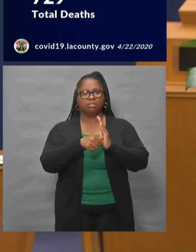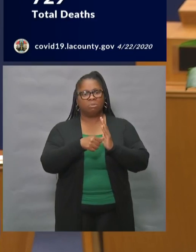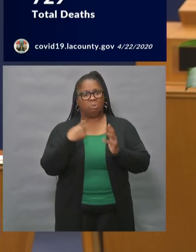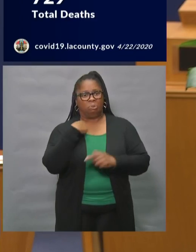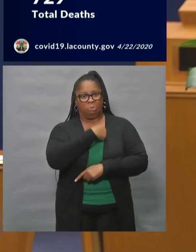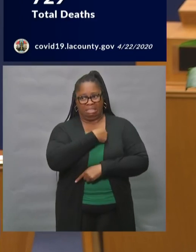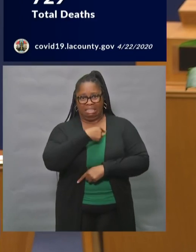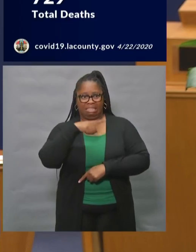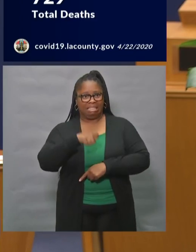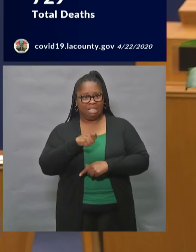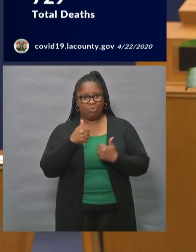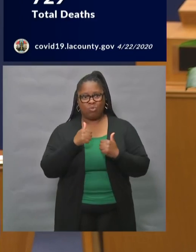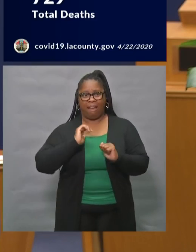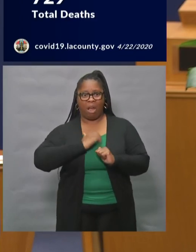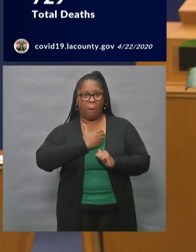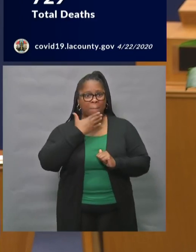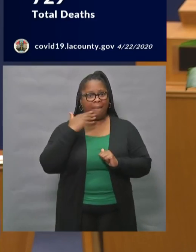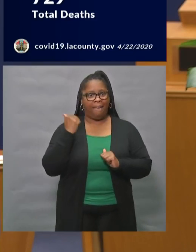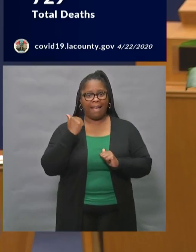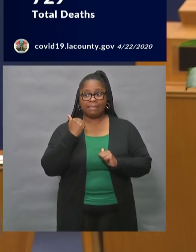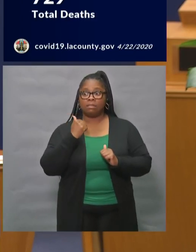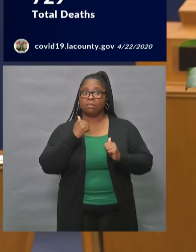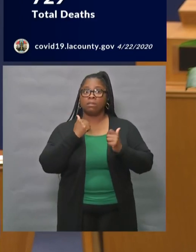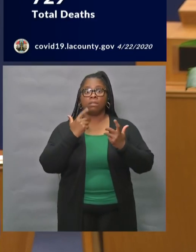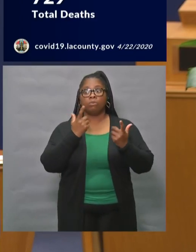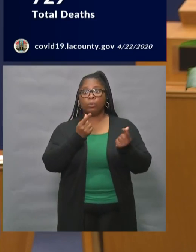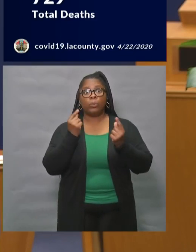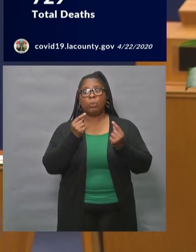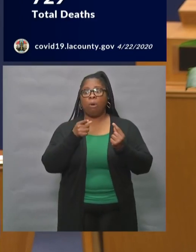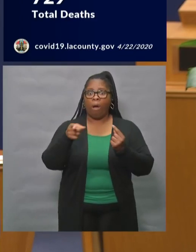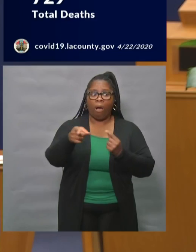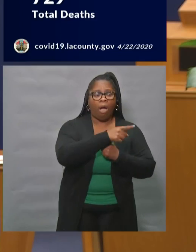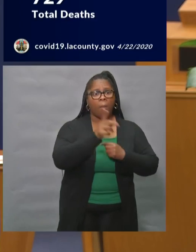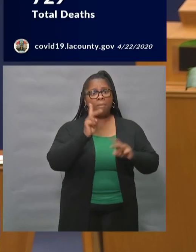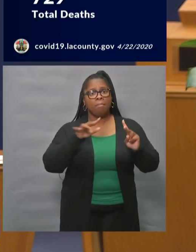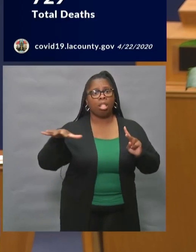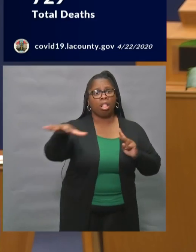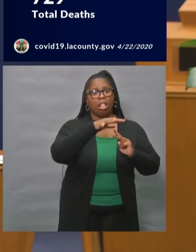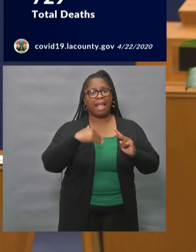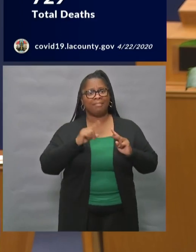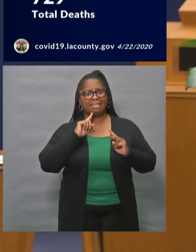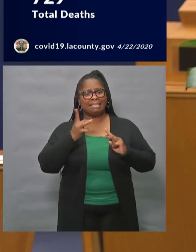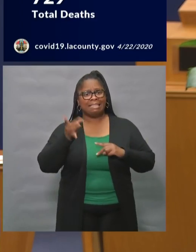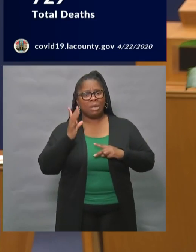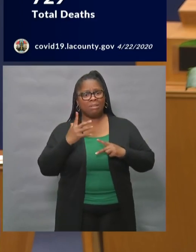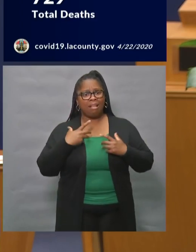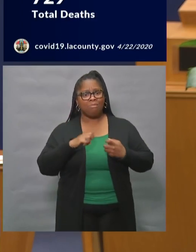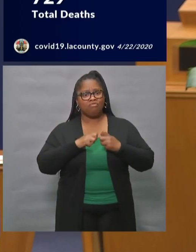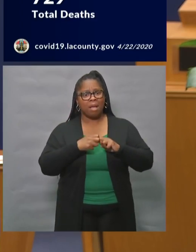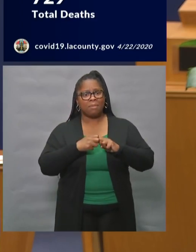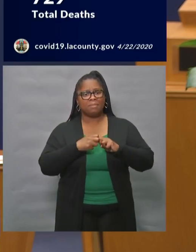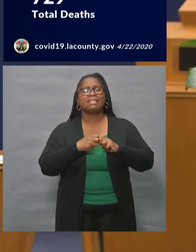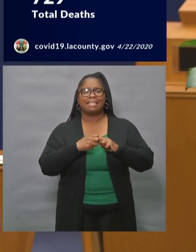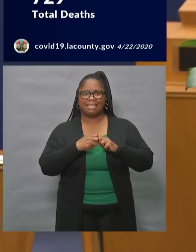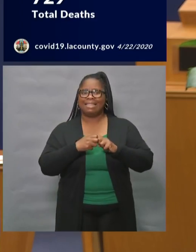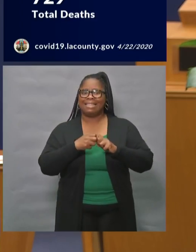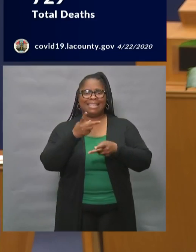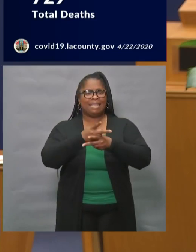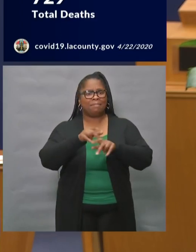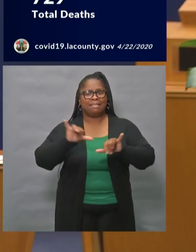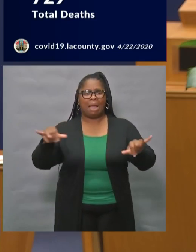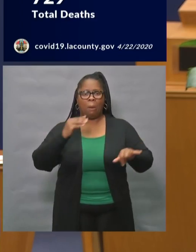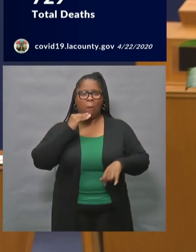job possible in making sure that people who have serious health conditions are able to stay home and be safe, avoiding